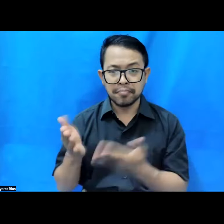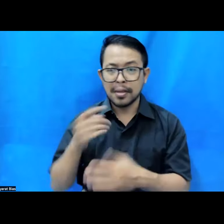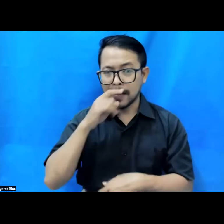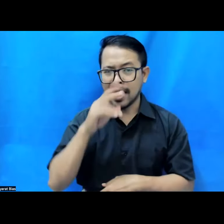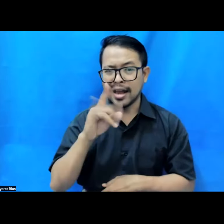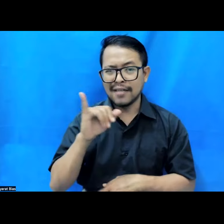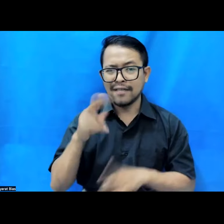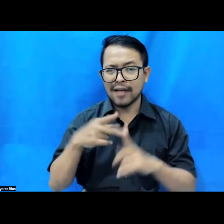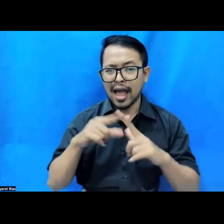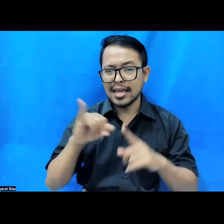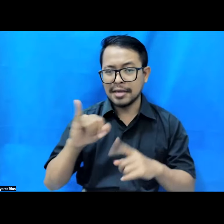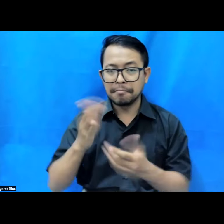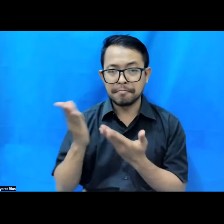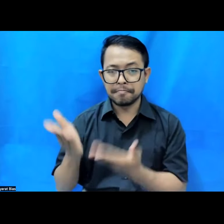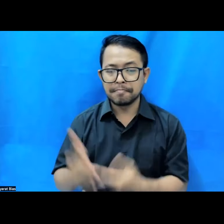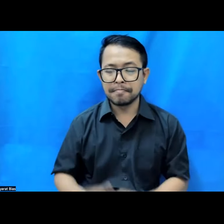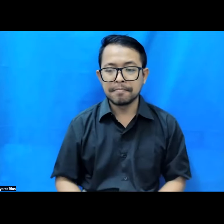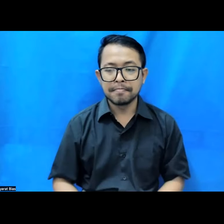yours, Mr. Rifai.